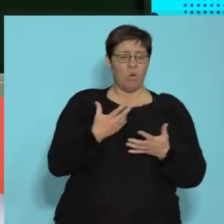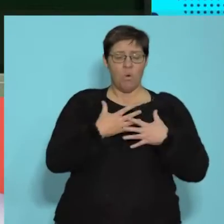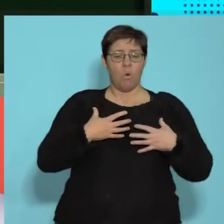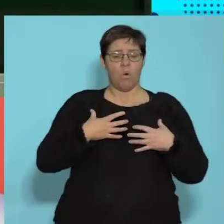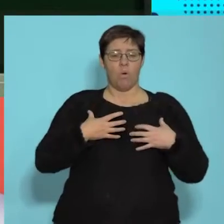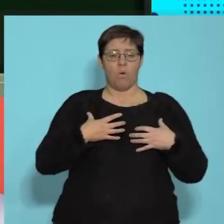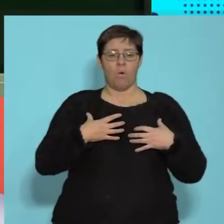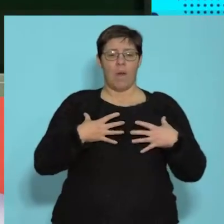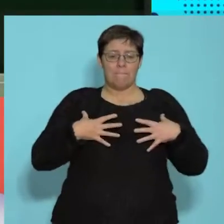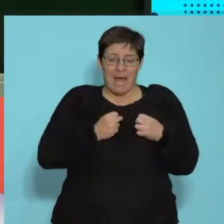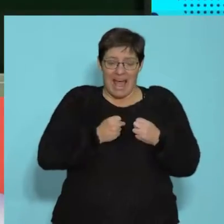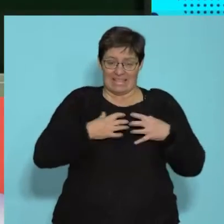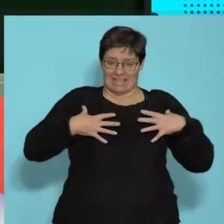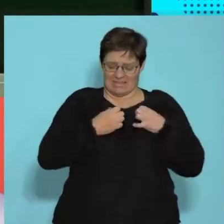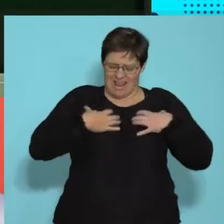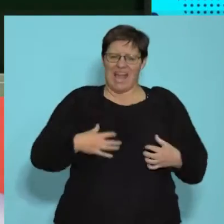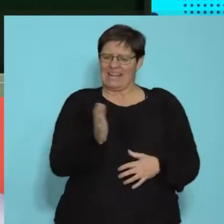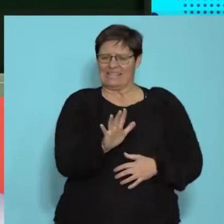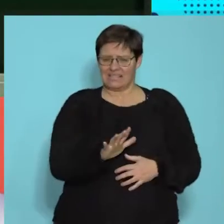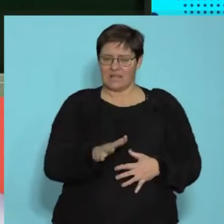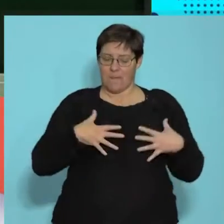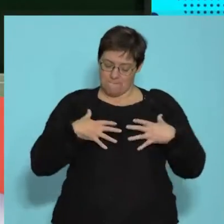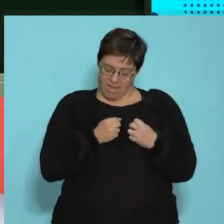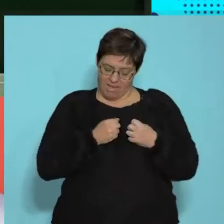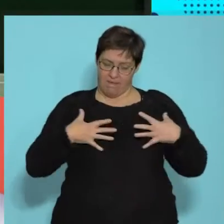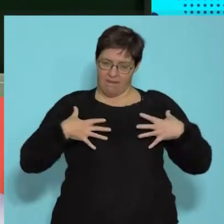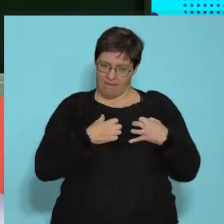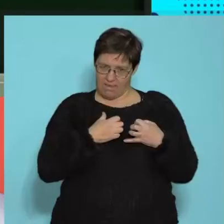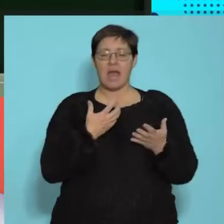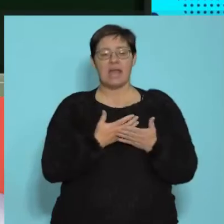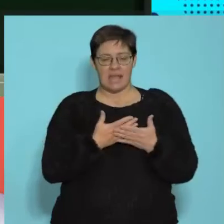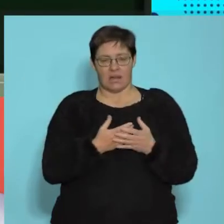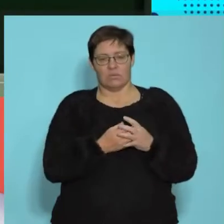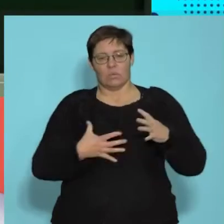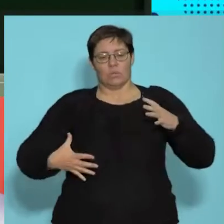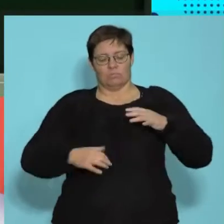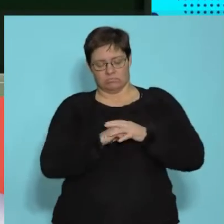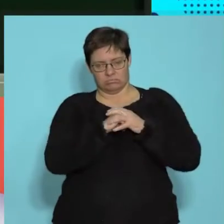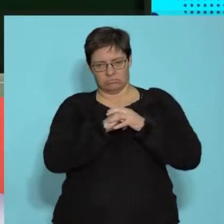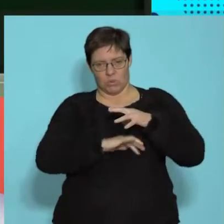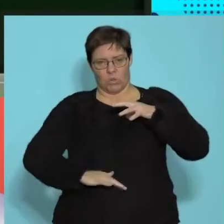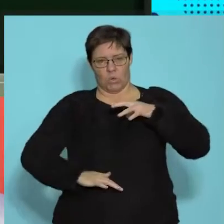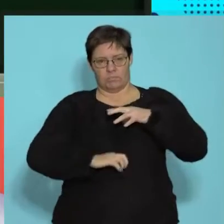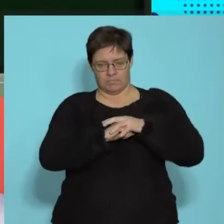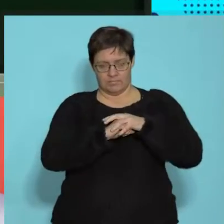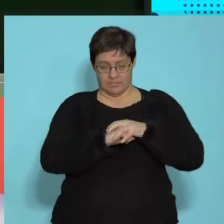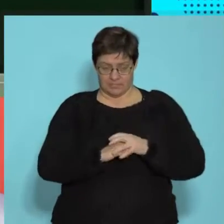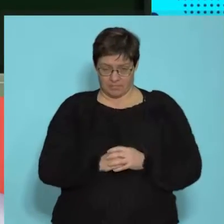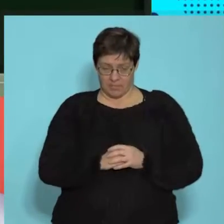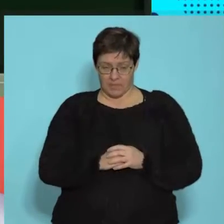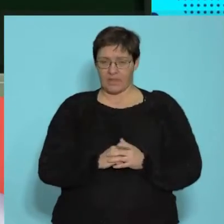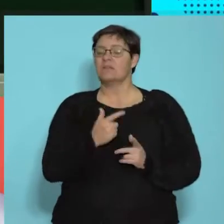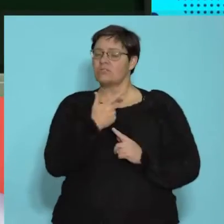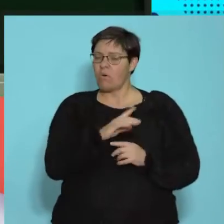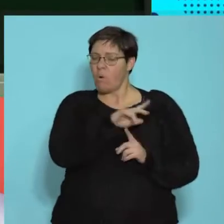muscles, not the lungs, the muscles in the thoracic cavity are going to enable the lungs to inflate. And remember that